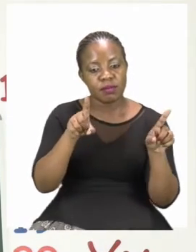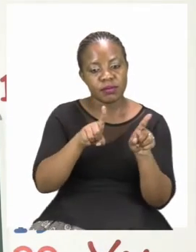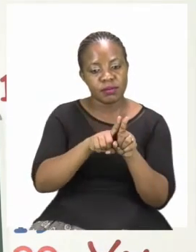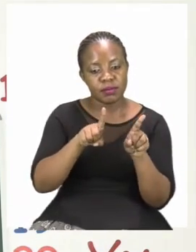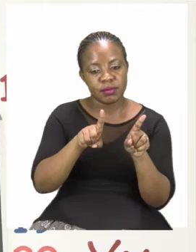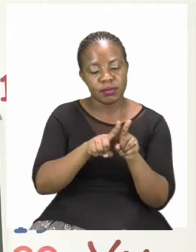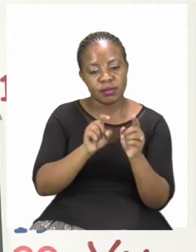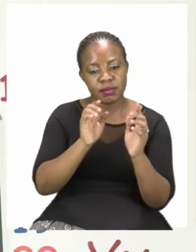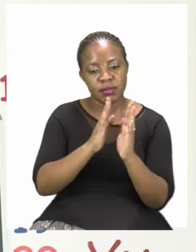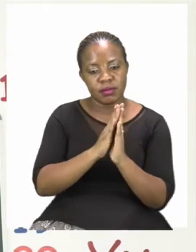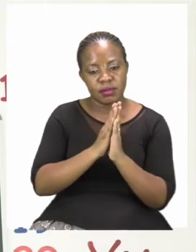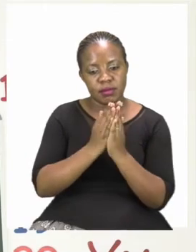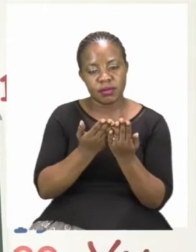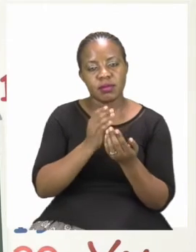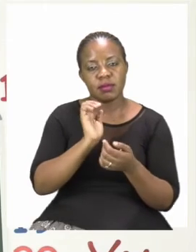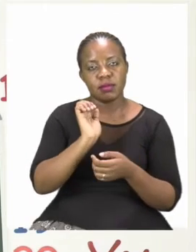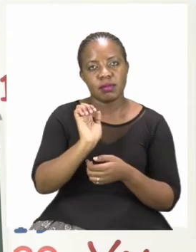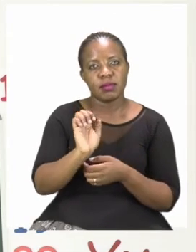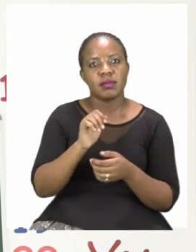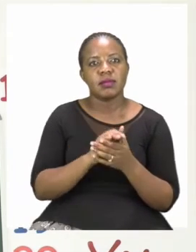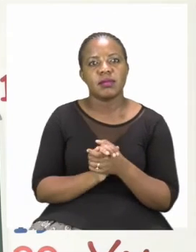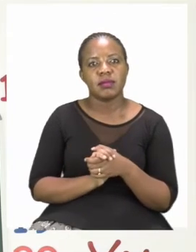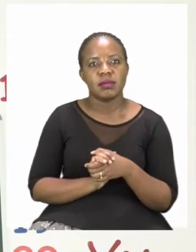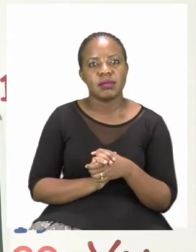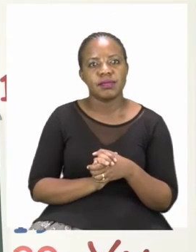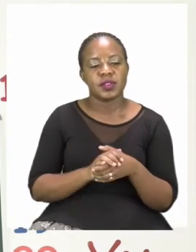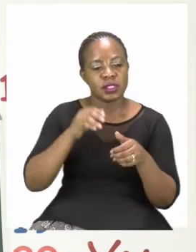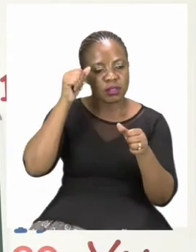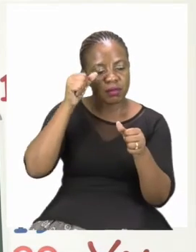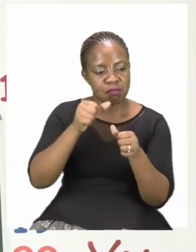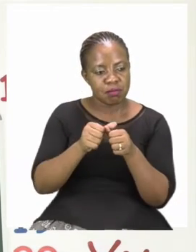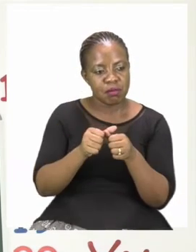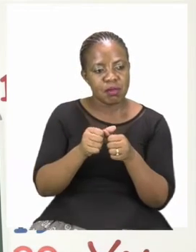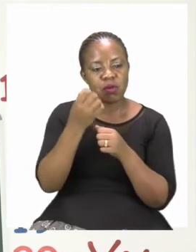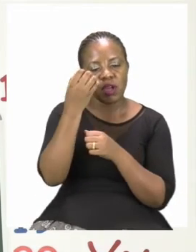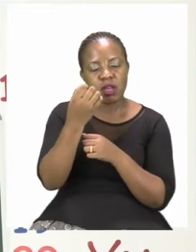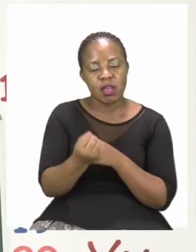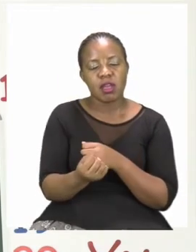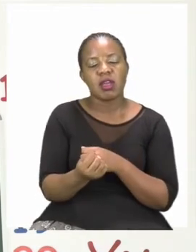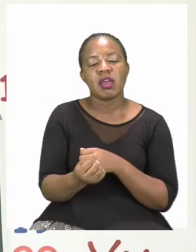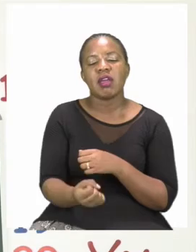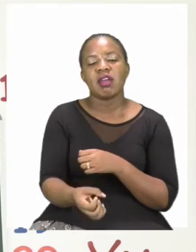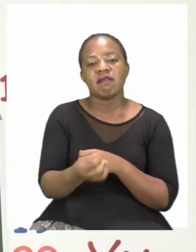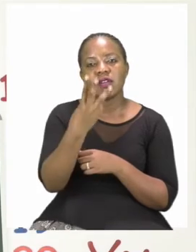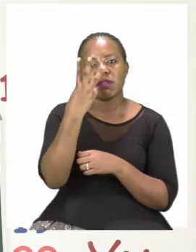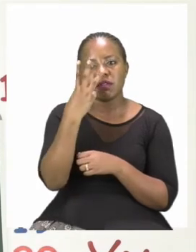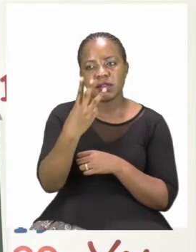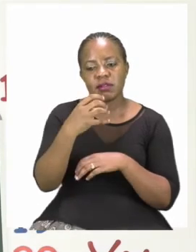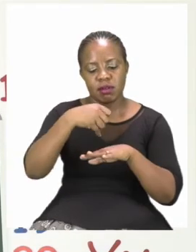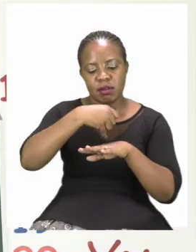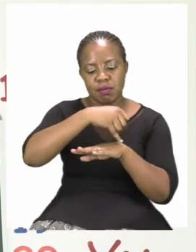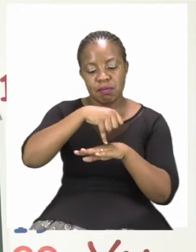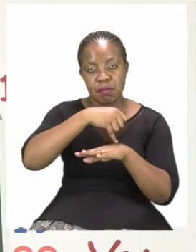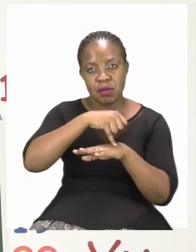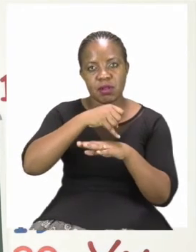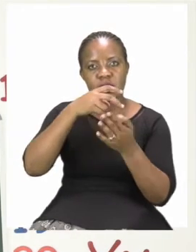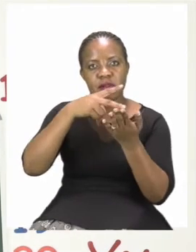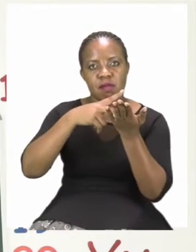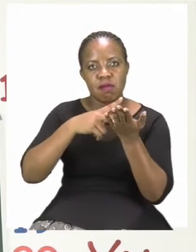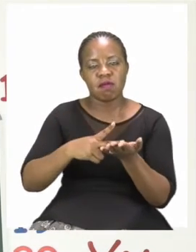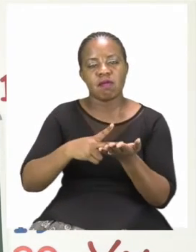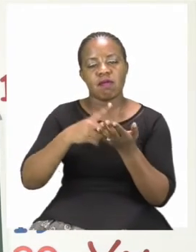up the story for you. I'm sure they already know the story. Now that I've told you the first part of the